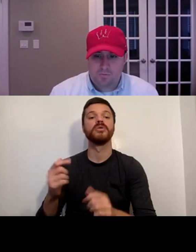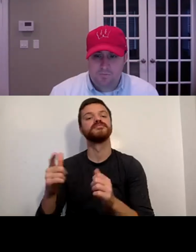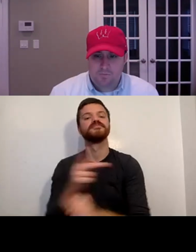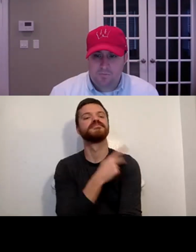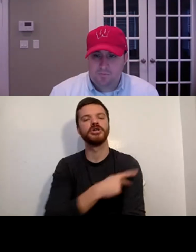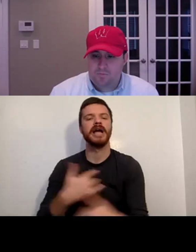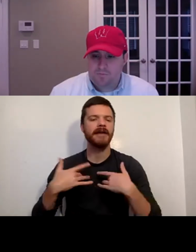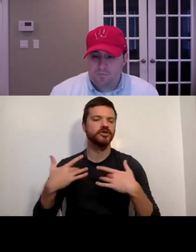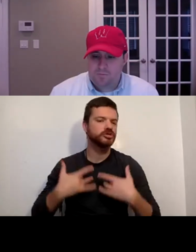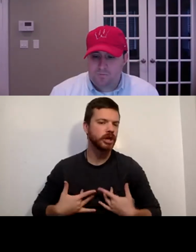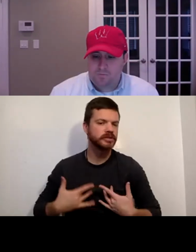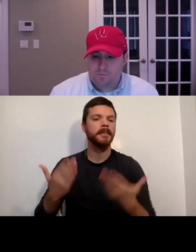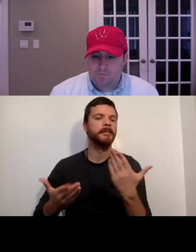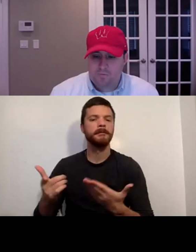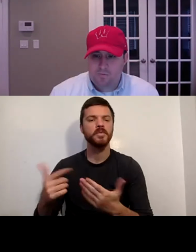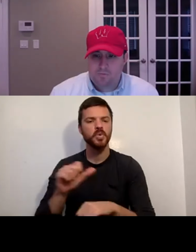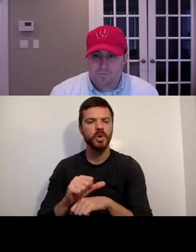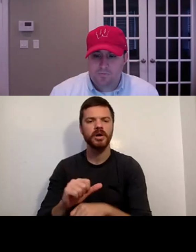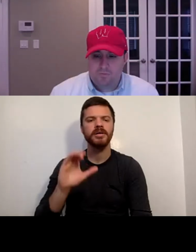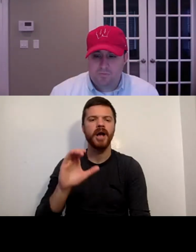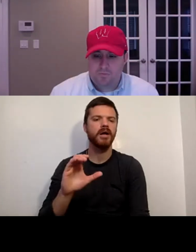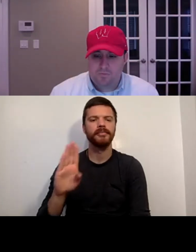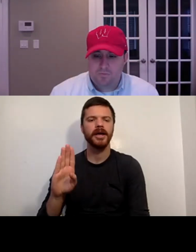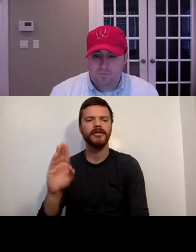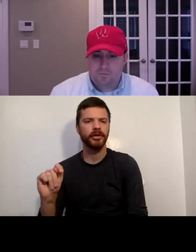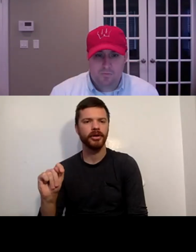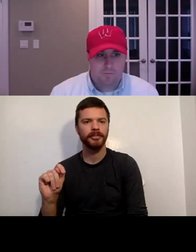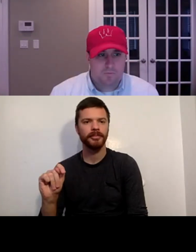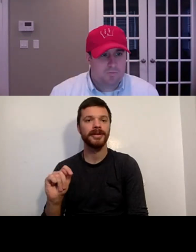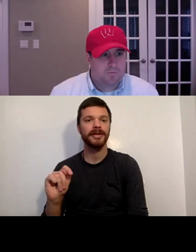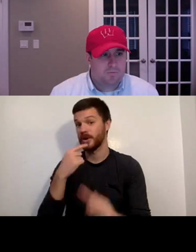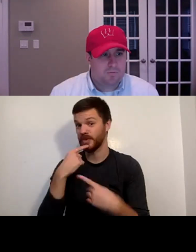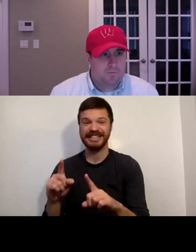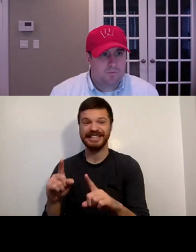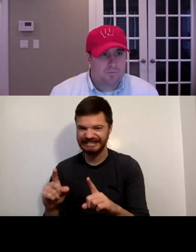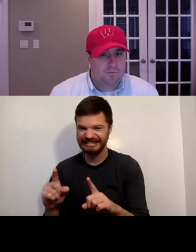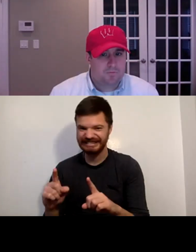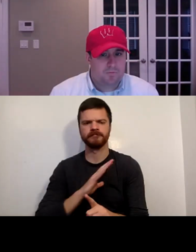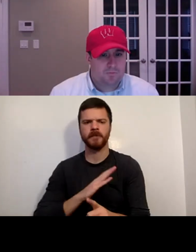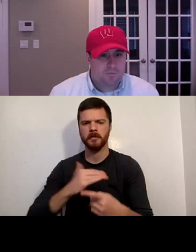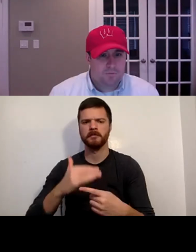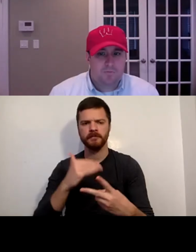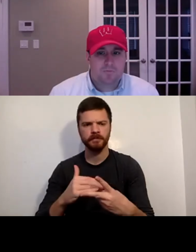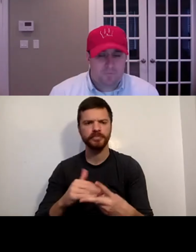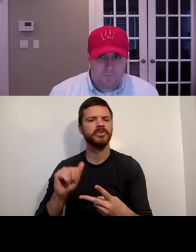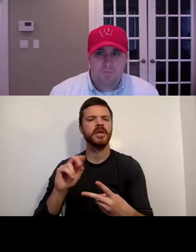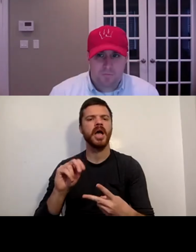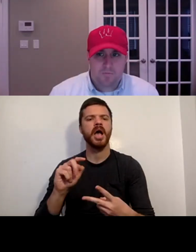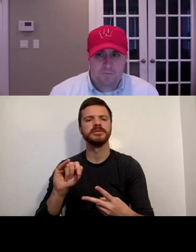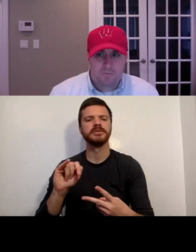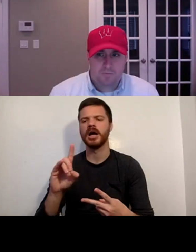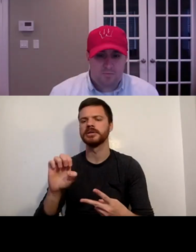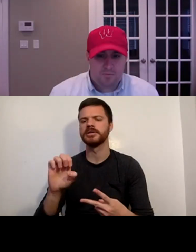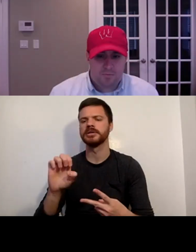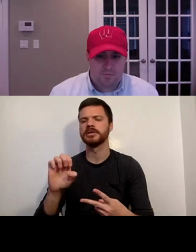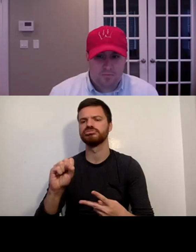like cognitive behavioral therapy and see if it's working. And if it's not, you might say, okay, well, let's now try some antidepressant medication,